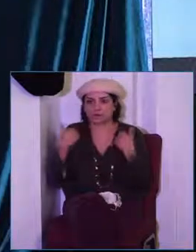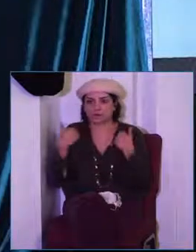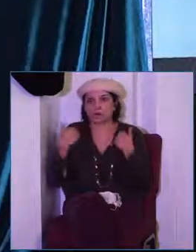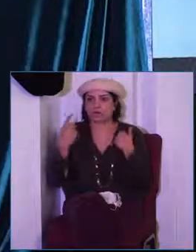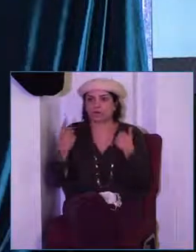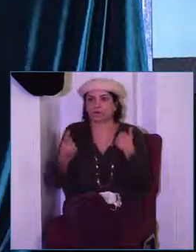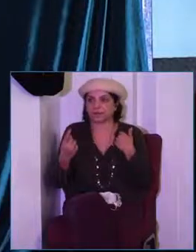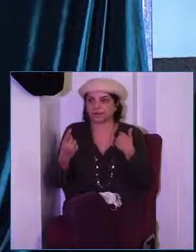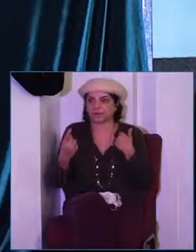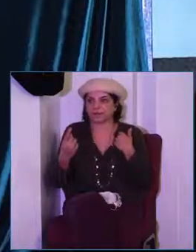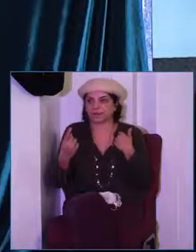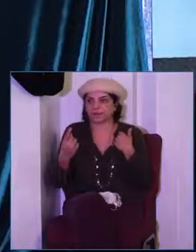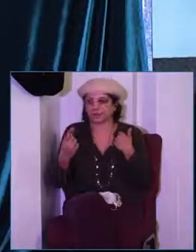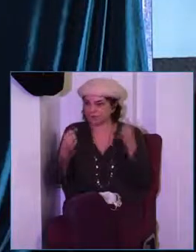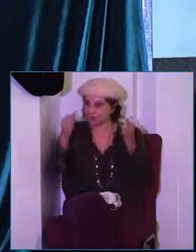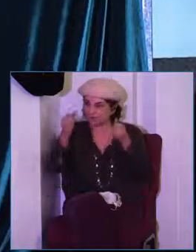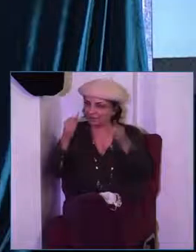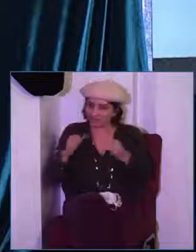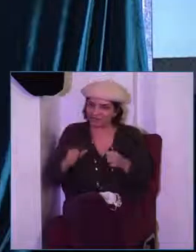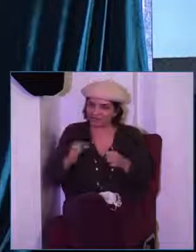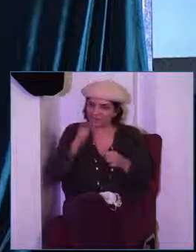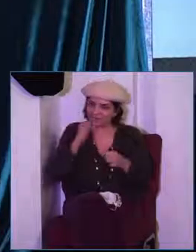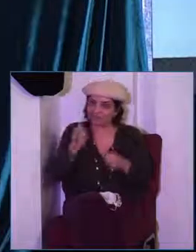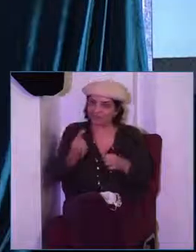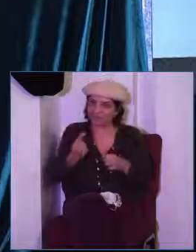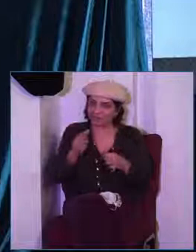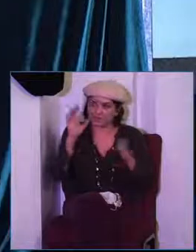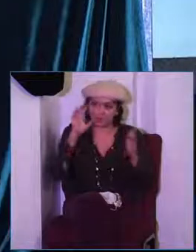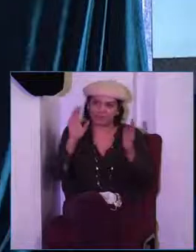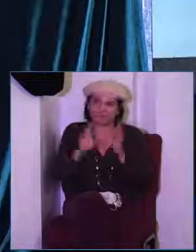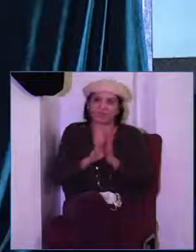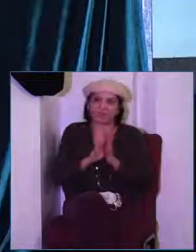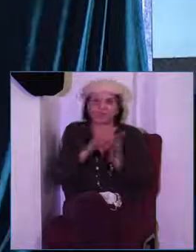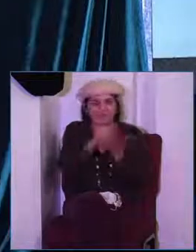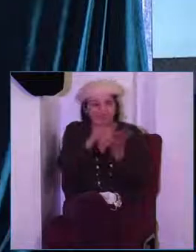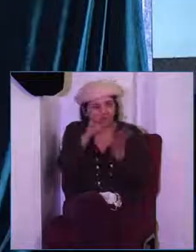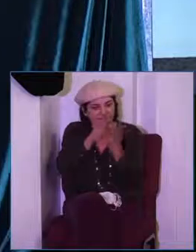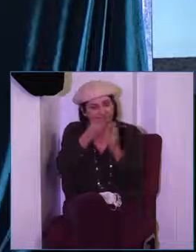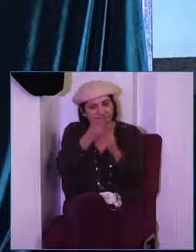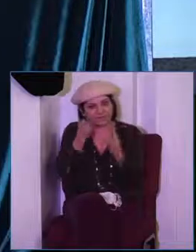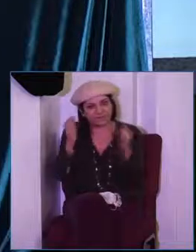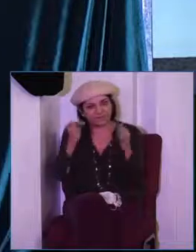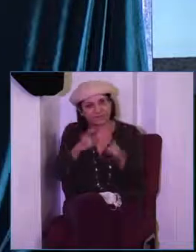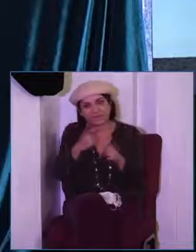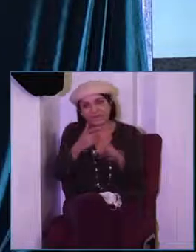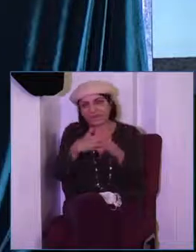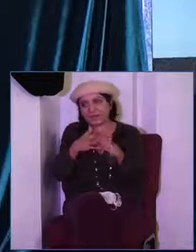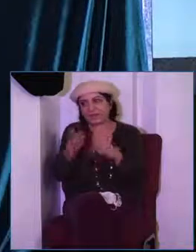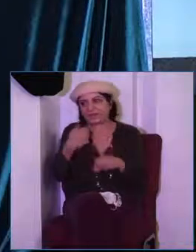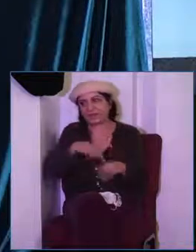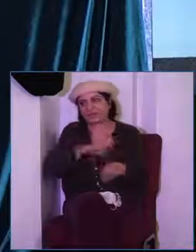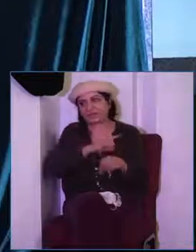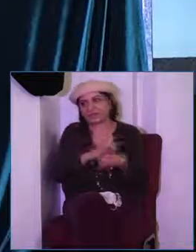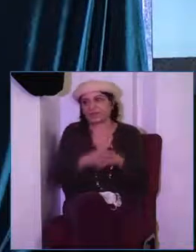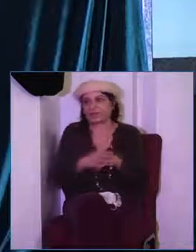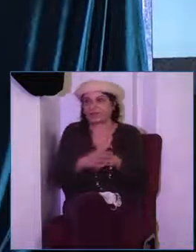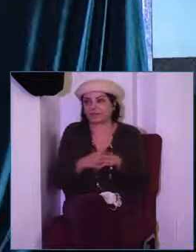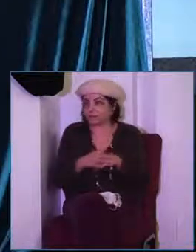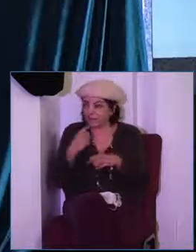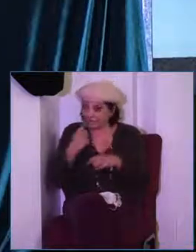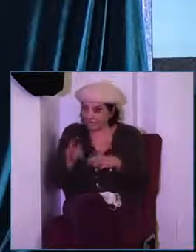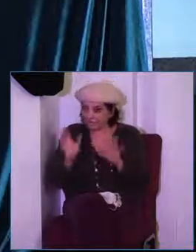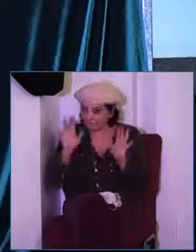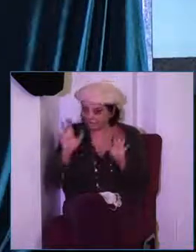and he never had one picture. He was just there to learn from all the rest of us, he said. Well, I'm going to tell